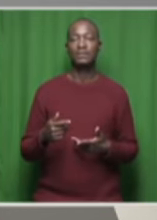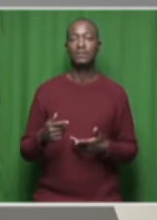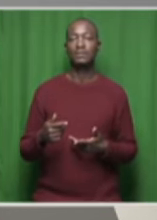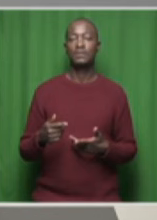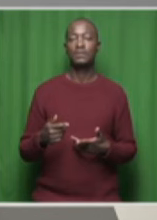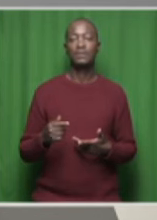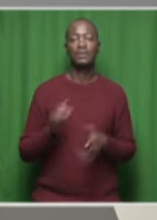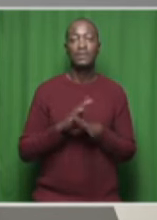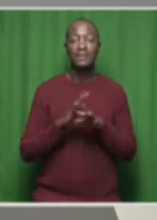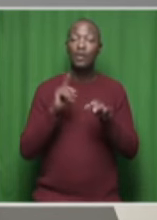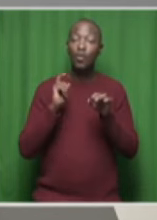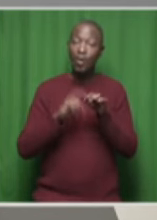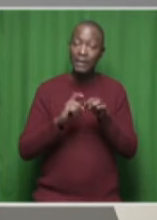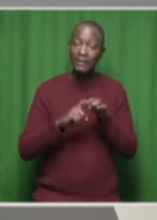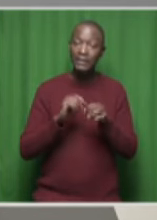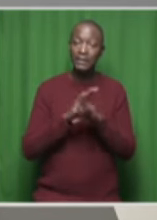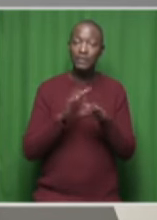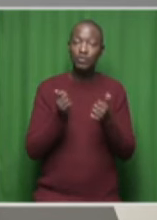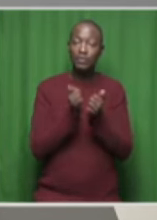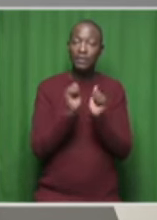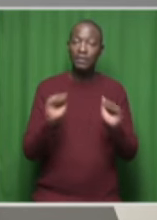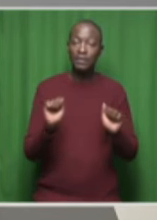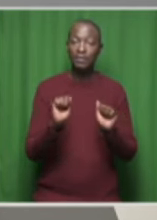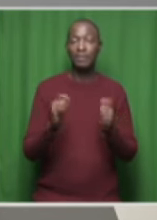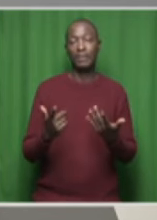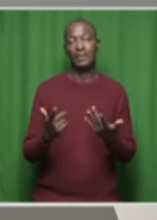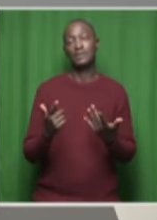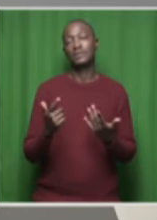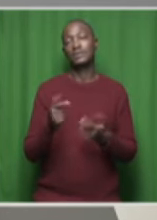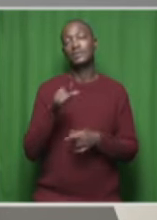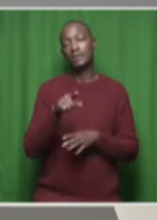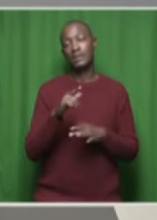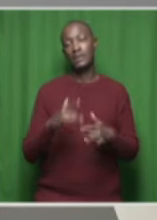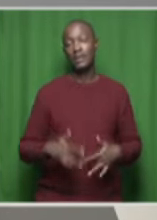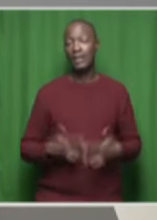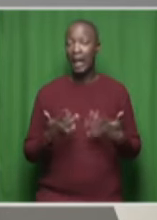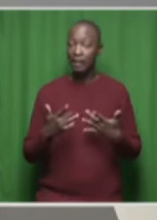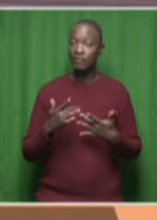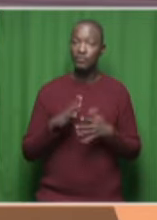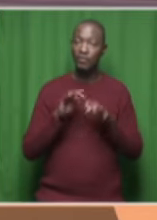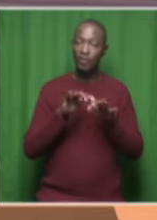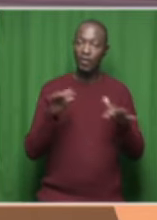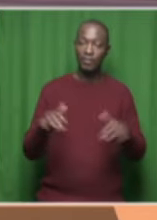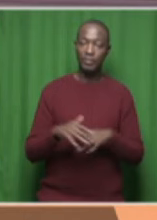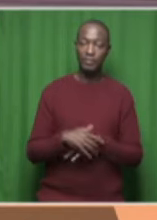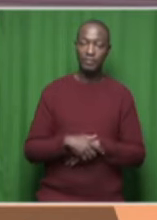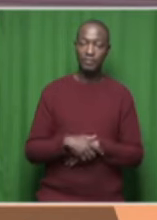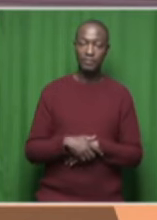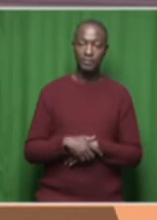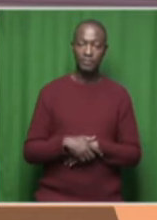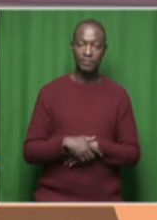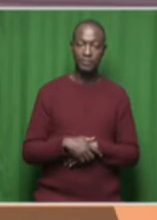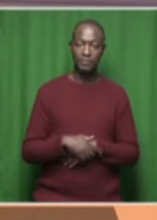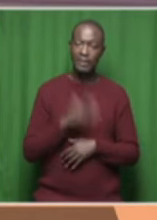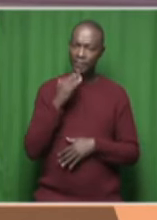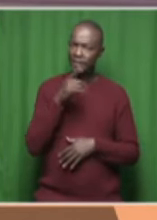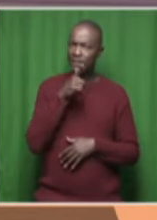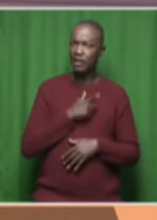the quality of that democracy is measured in the quality of lives of our people. Mm. All right. Please share details about this